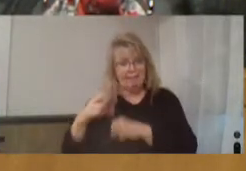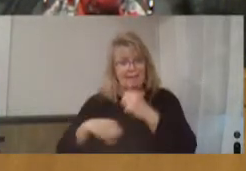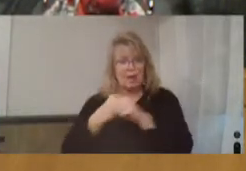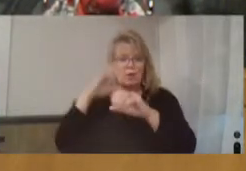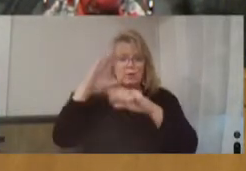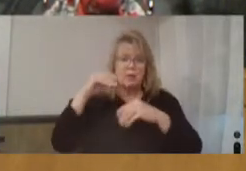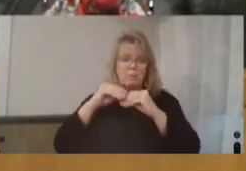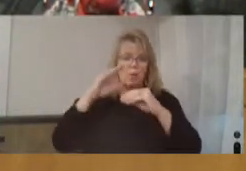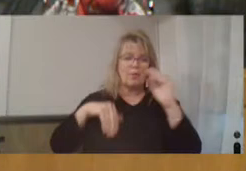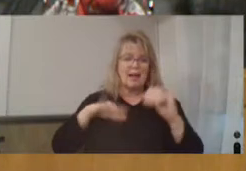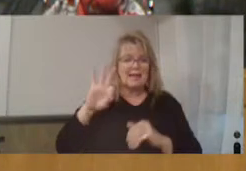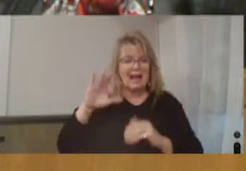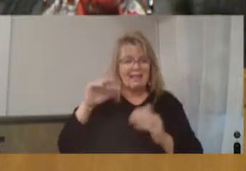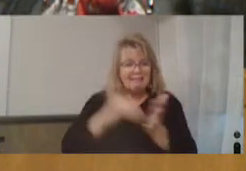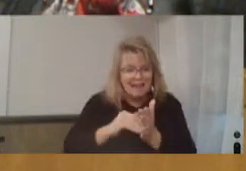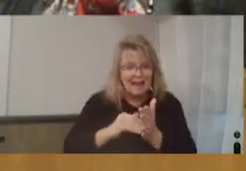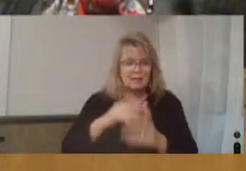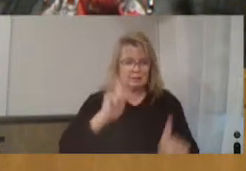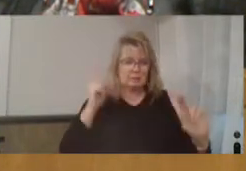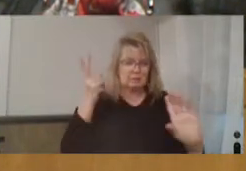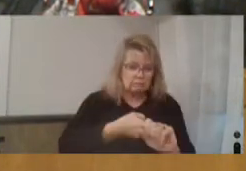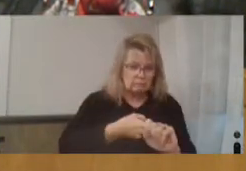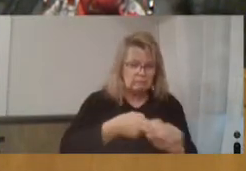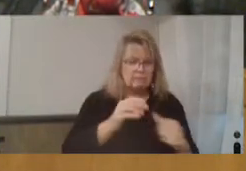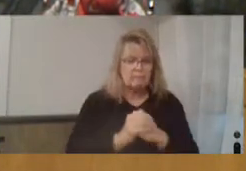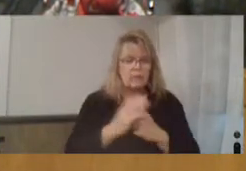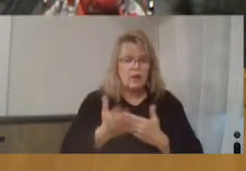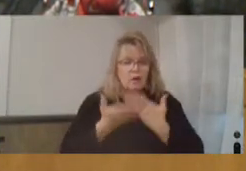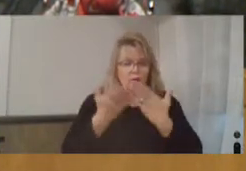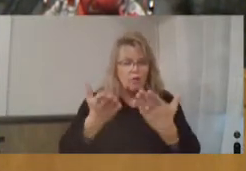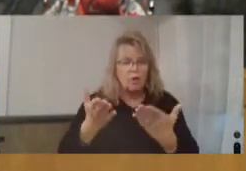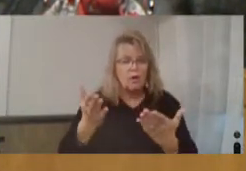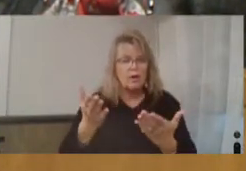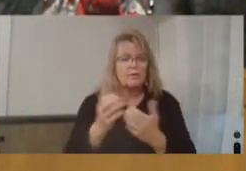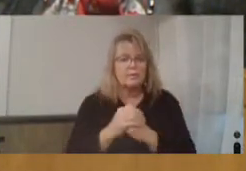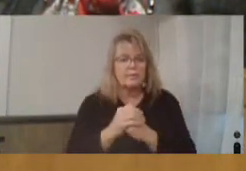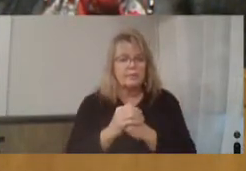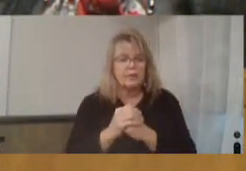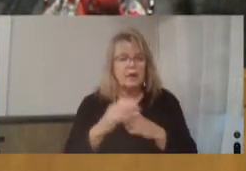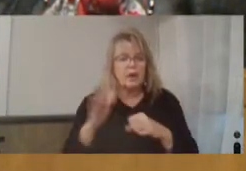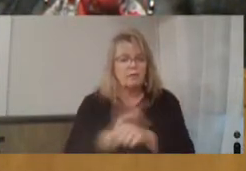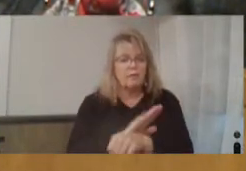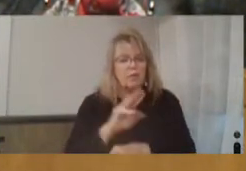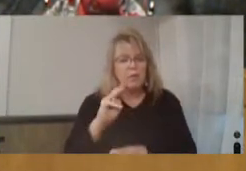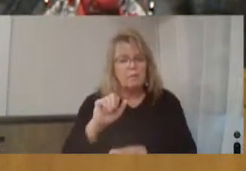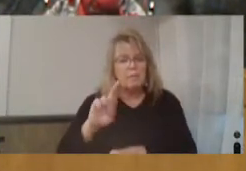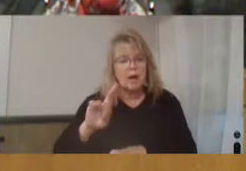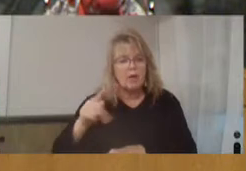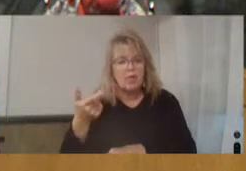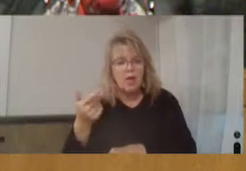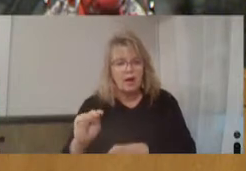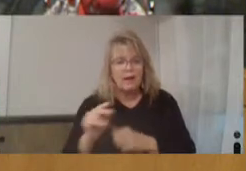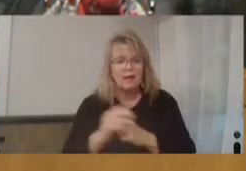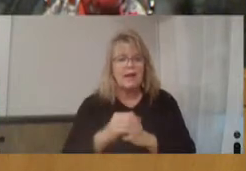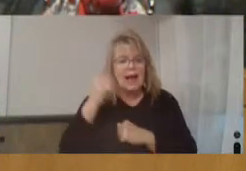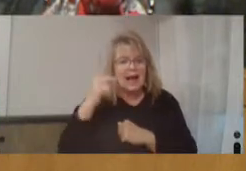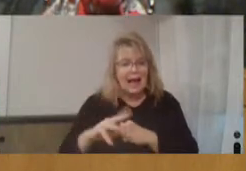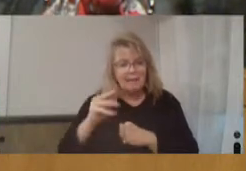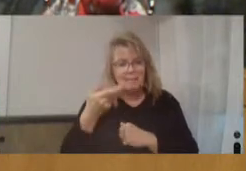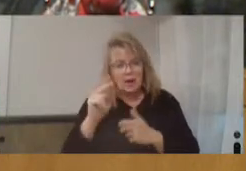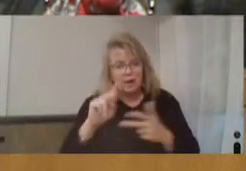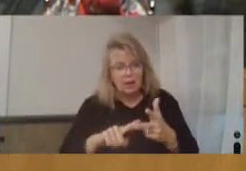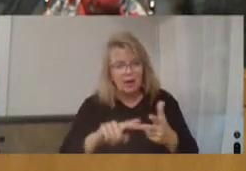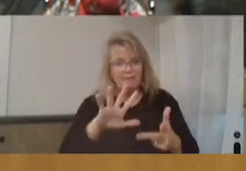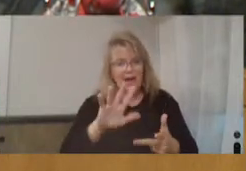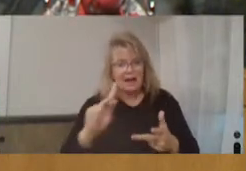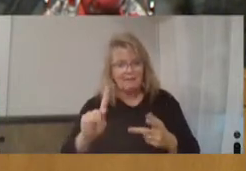9,000 participants. We offer a full half, a full marathon, a half marathon, a 5K, and relays, so there's